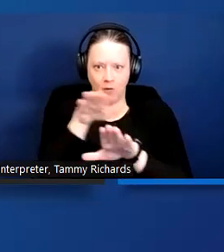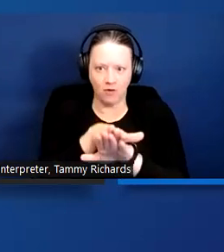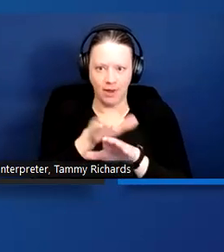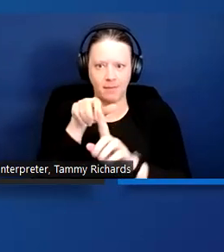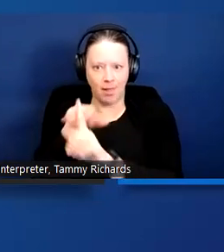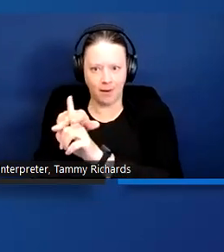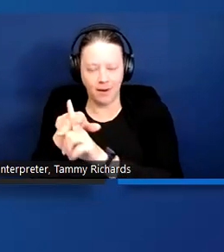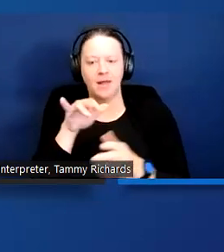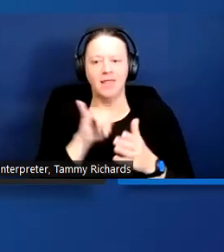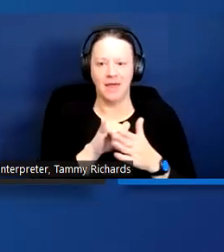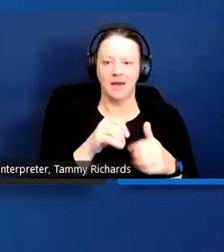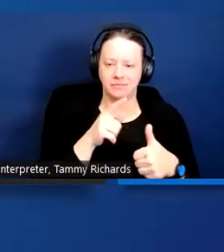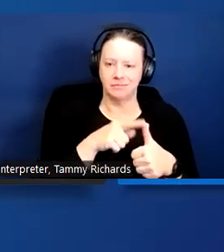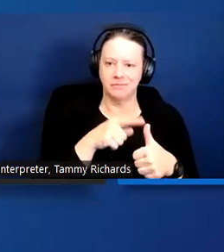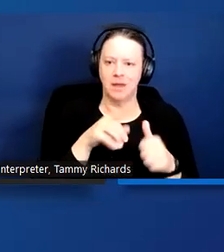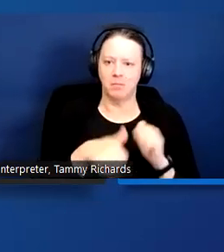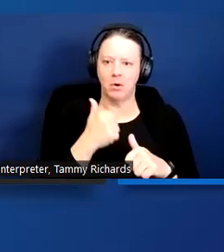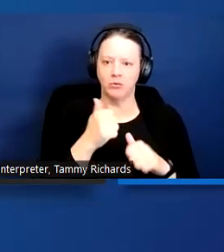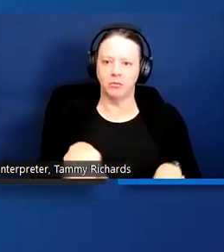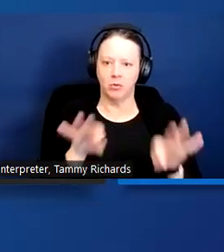than just having the tool available.